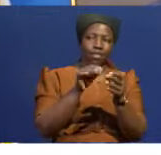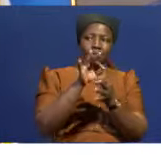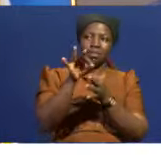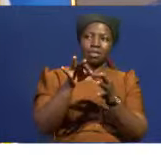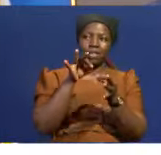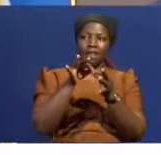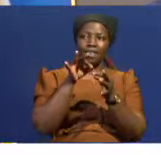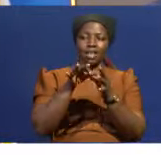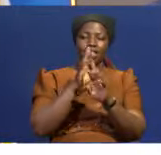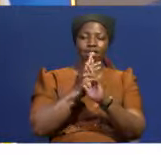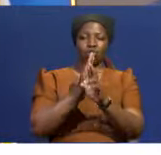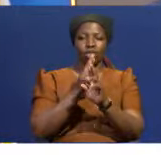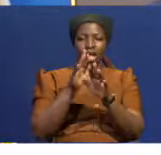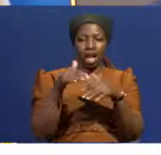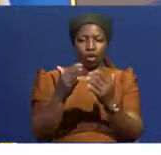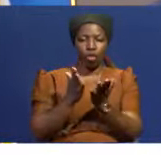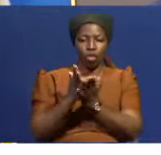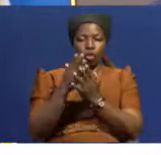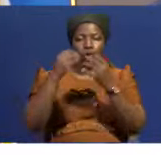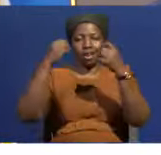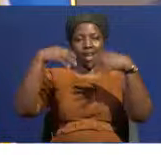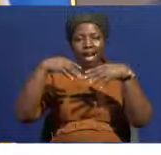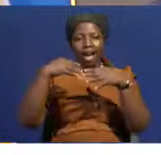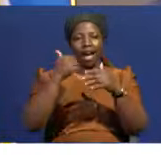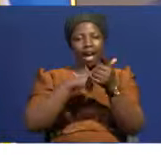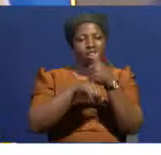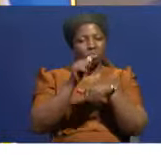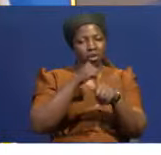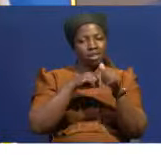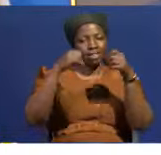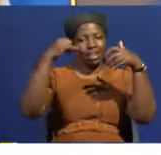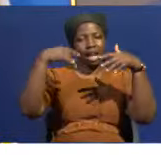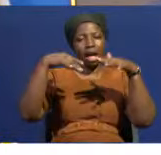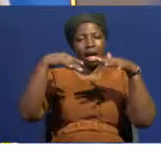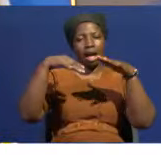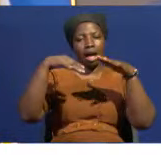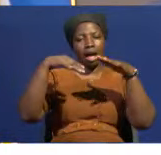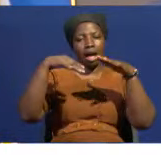by way of clear interventions, clear